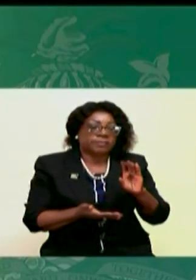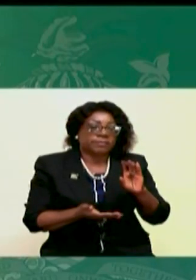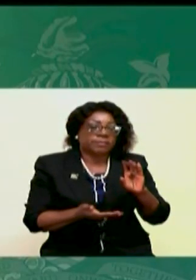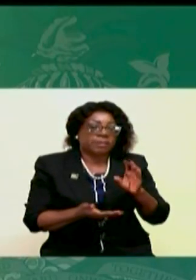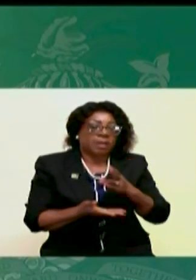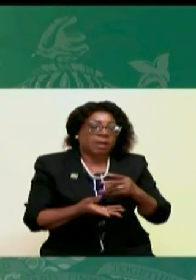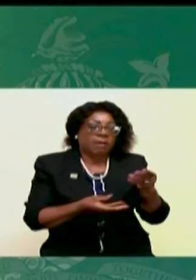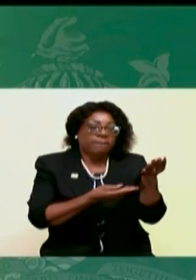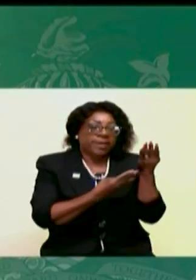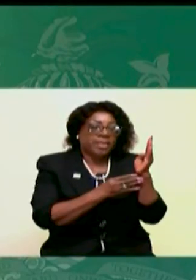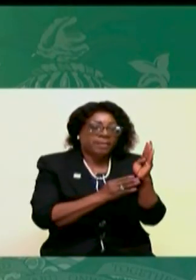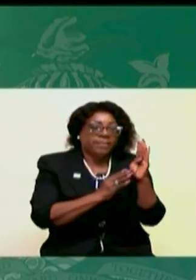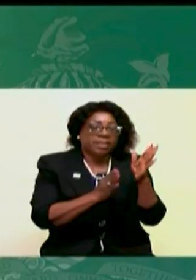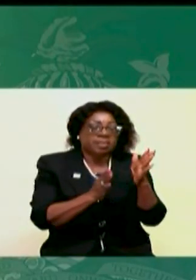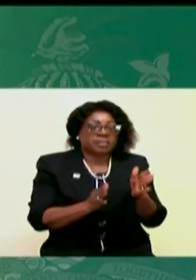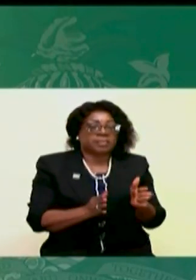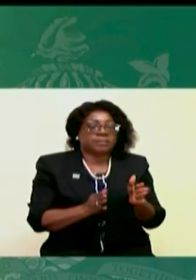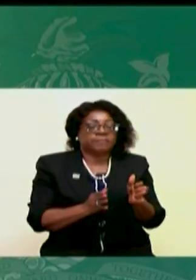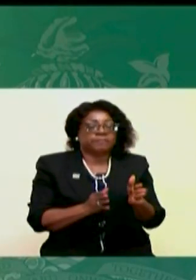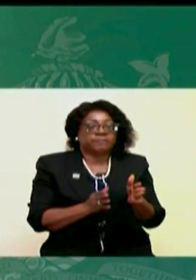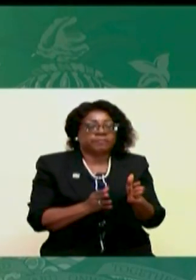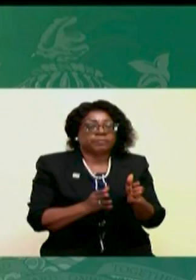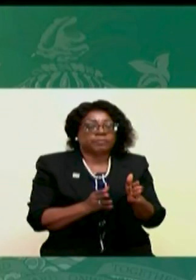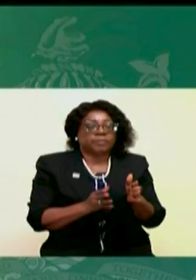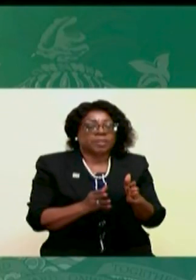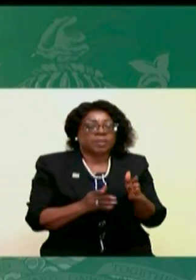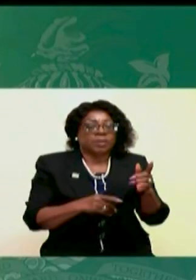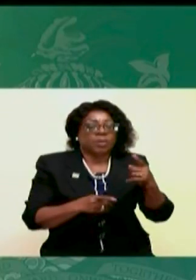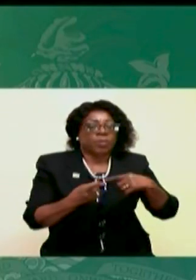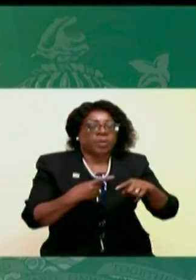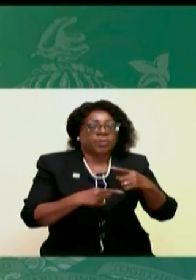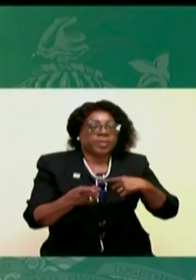of Bahamians. When we came in,